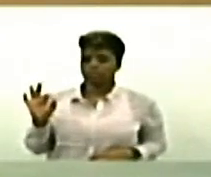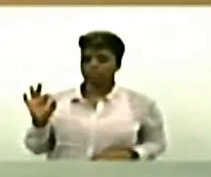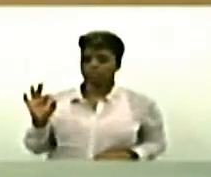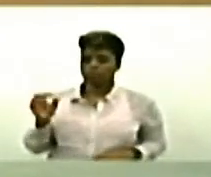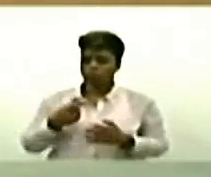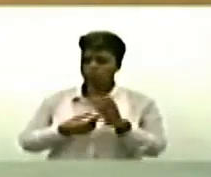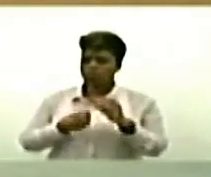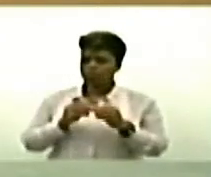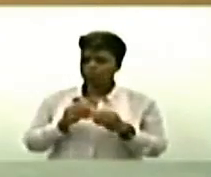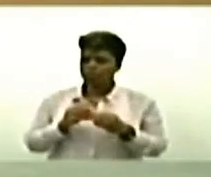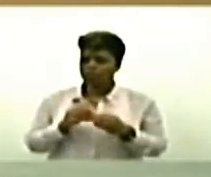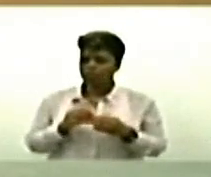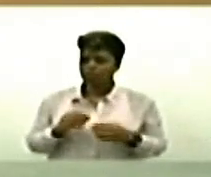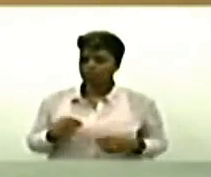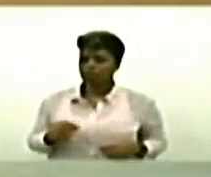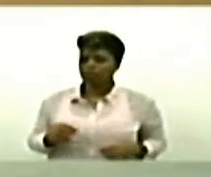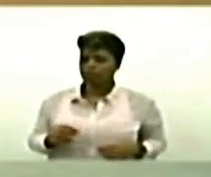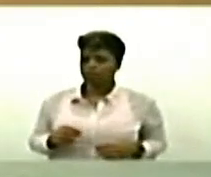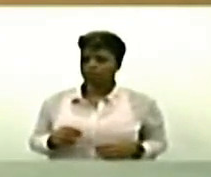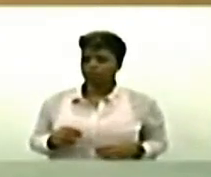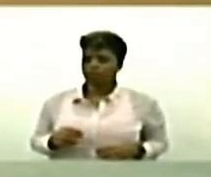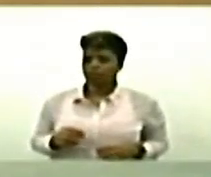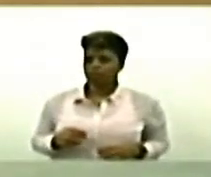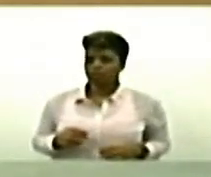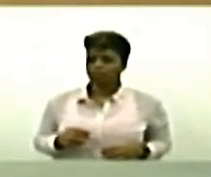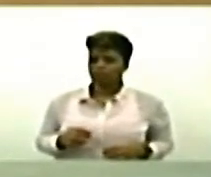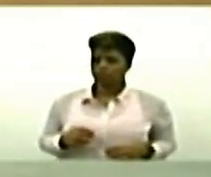Amendment to Section 6. I'm looking at Clause 9.